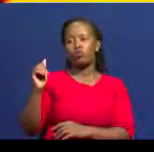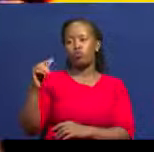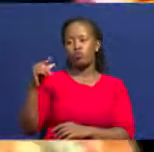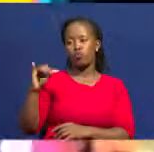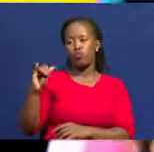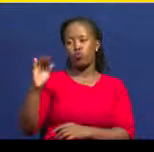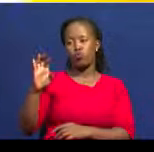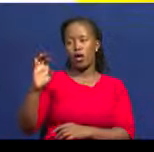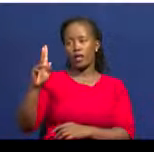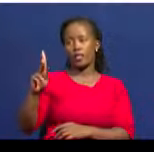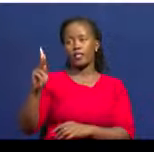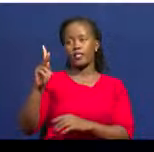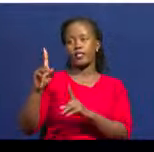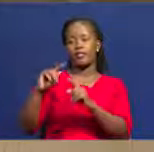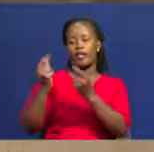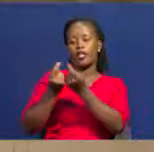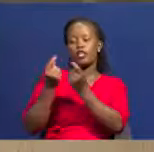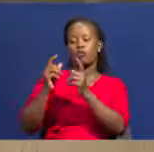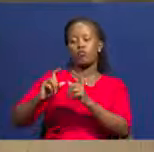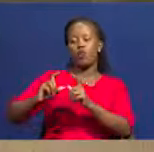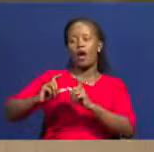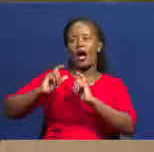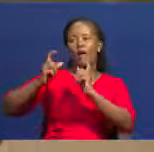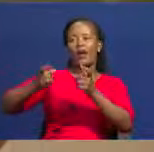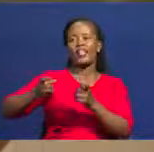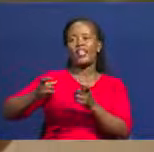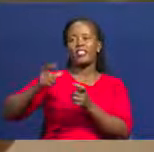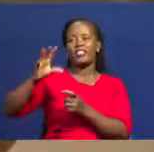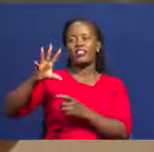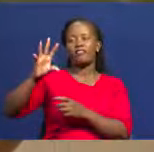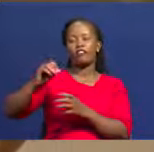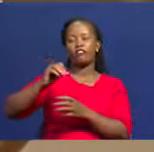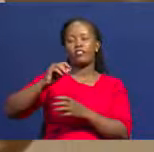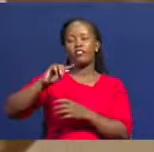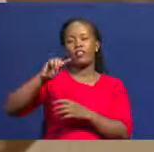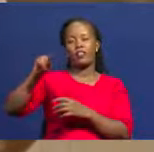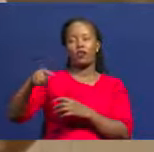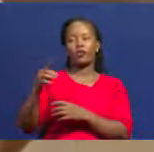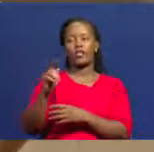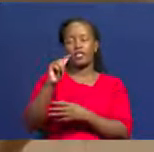walk away with 50,000 shillings was this year's special jury mention.